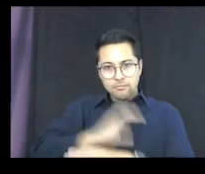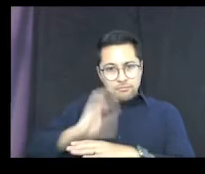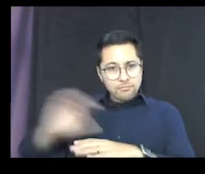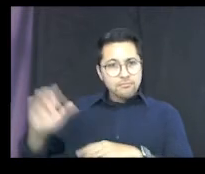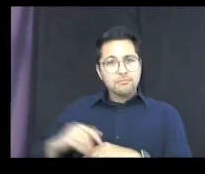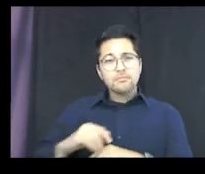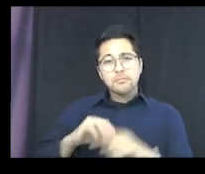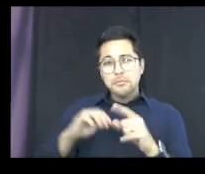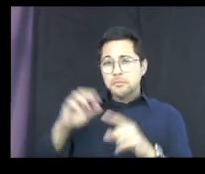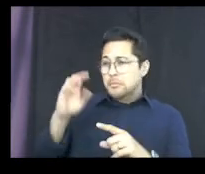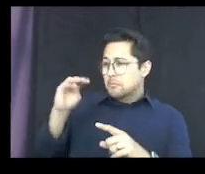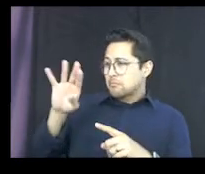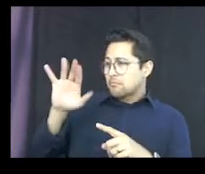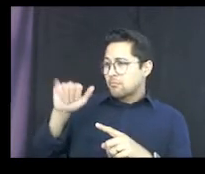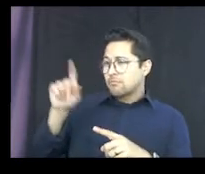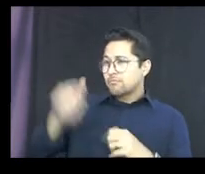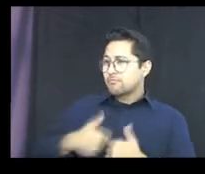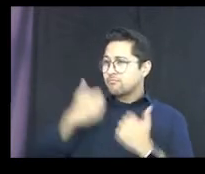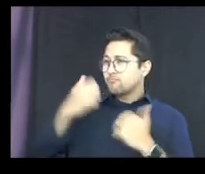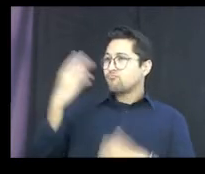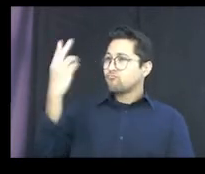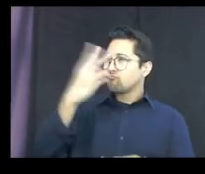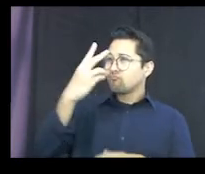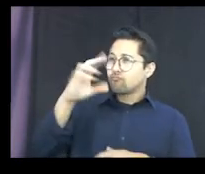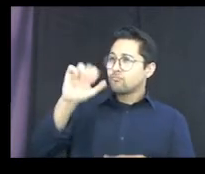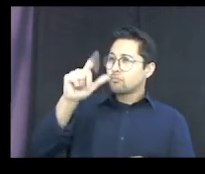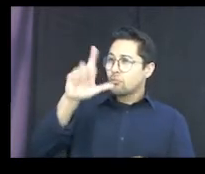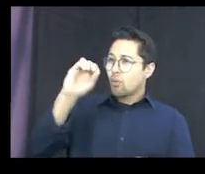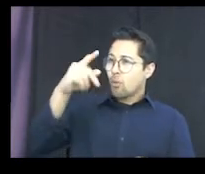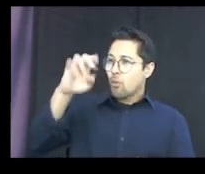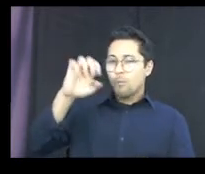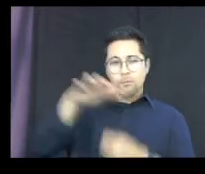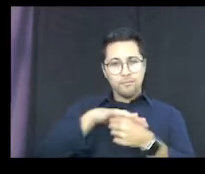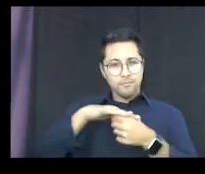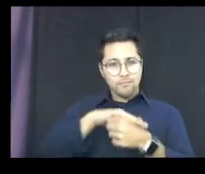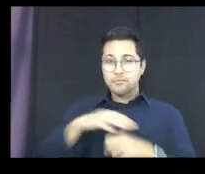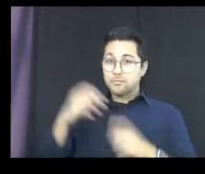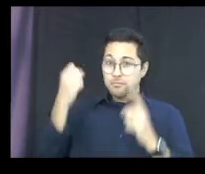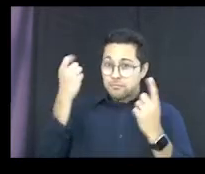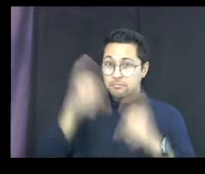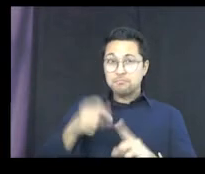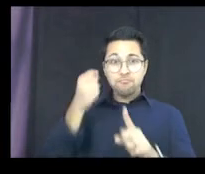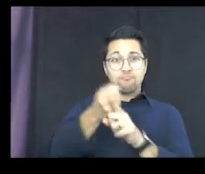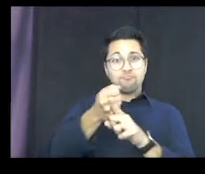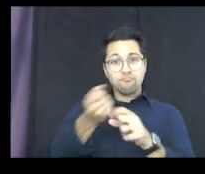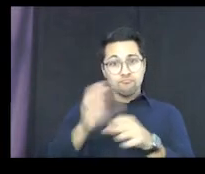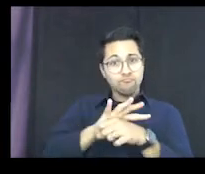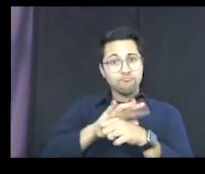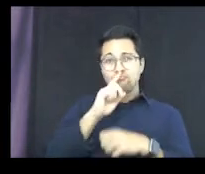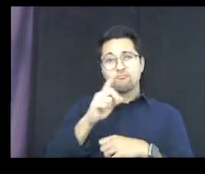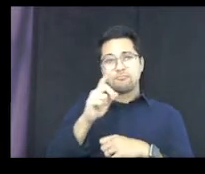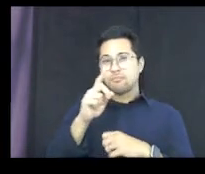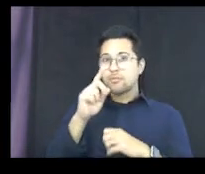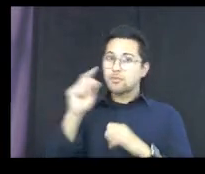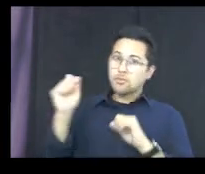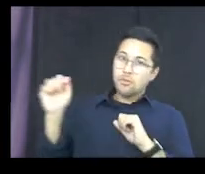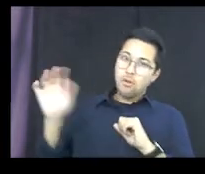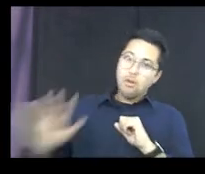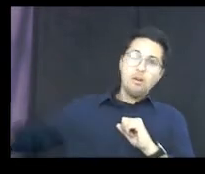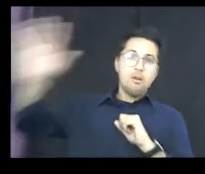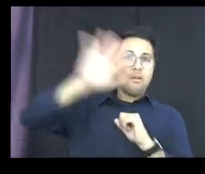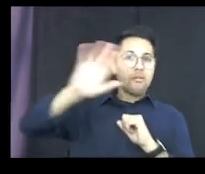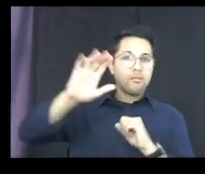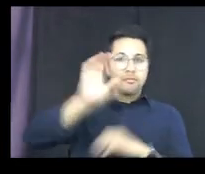lives in the Western Slope. So, since COVID, it definitely is all of Colorado.